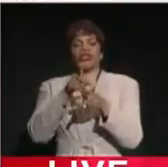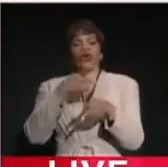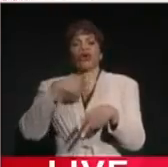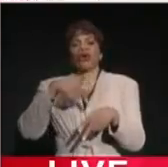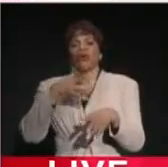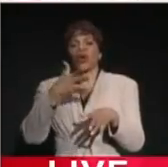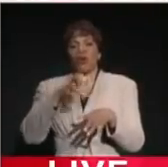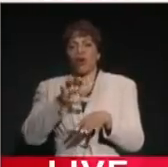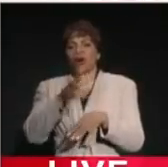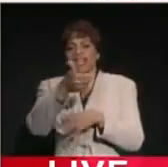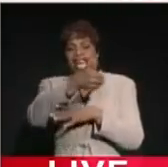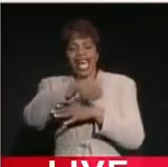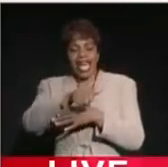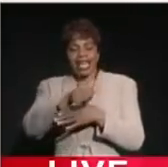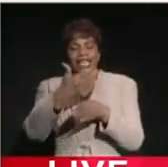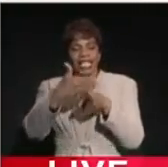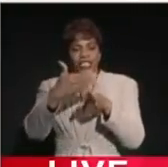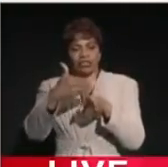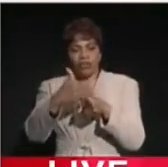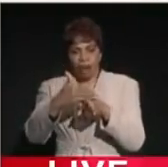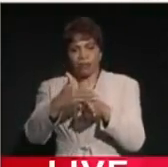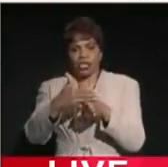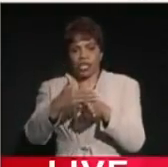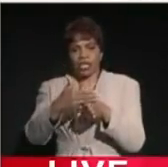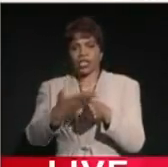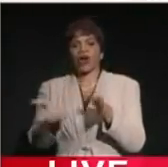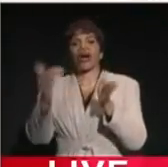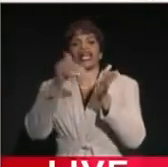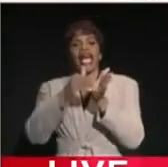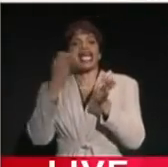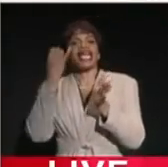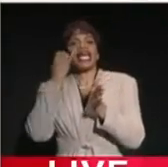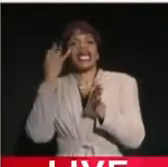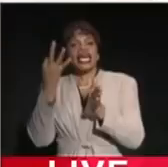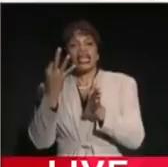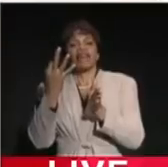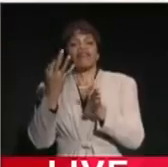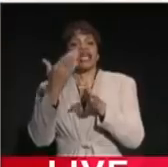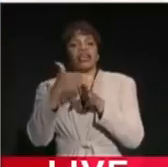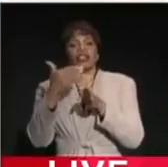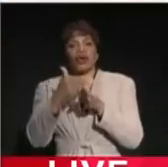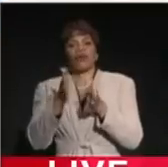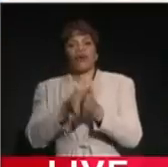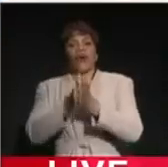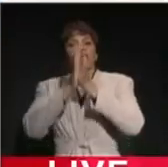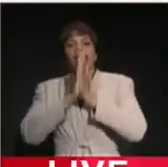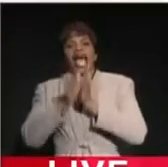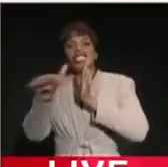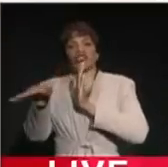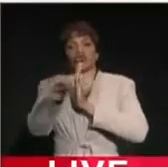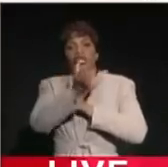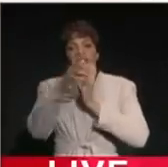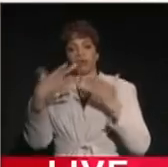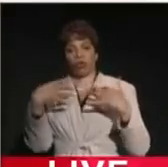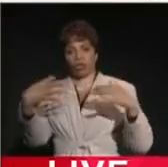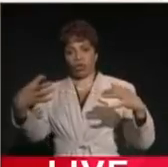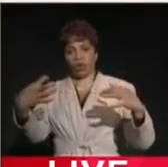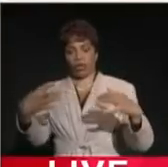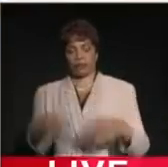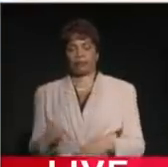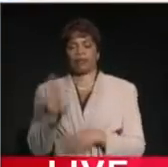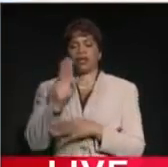interruption. He is answering the question. Once again, if we hear any more interruptions, you will be asked to leave the auditorium. Thank you.